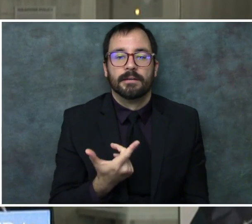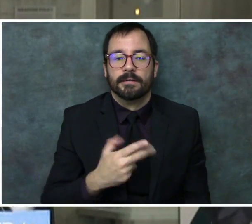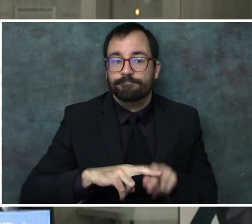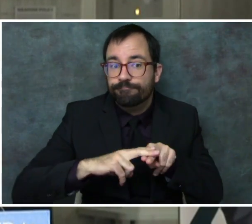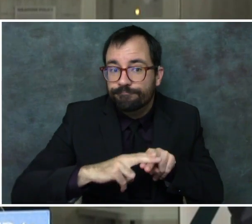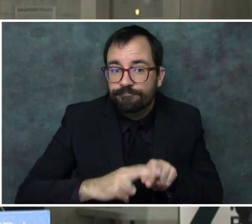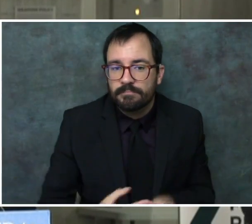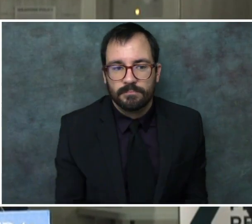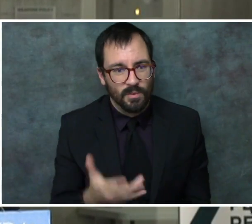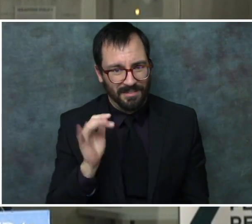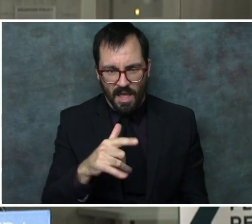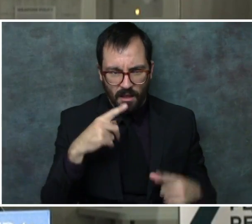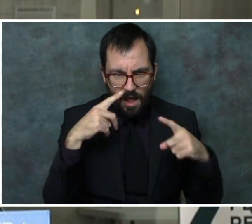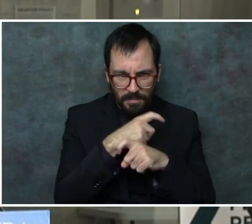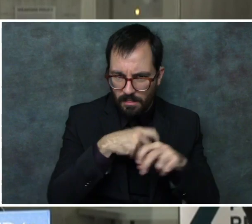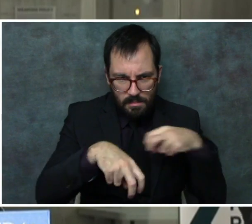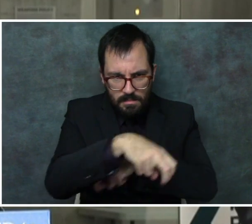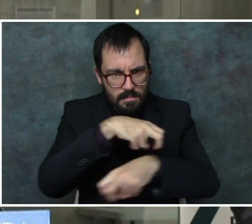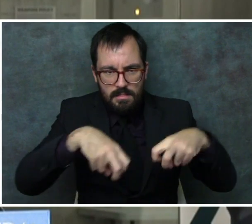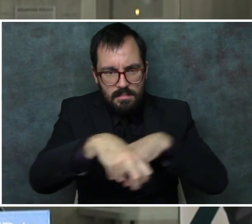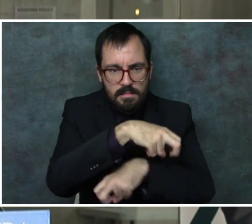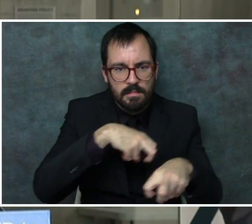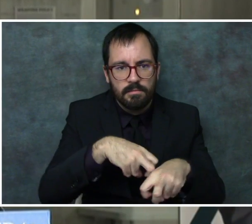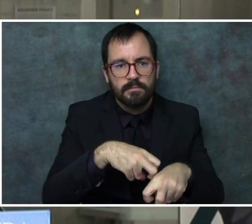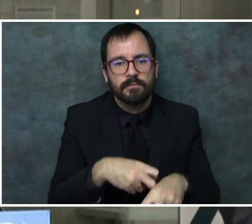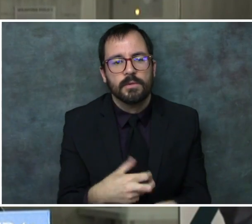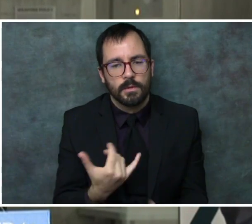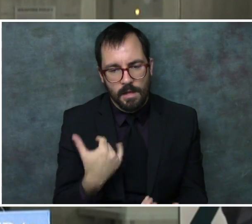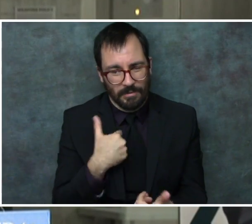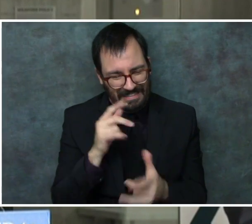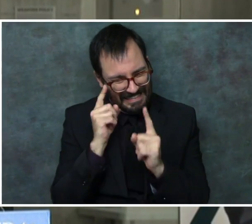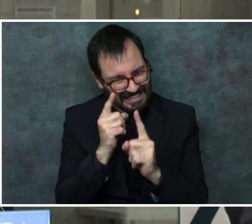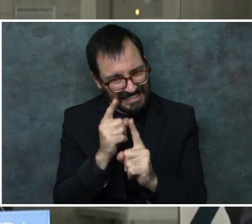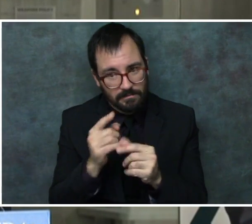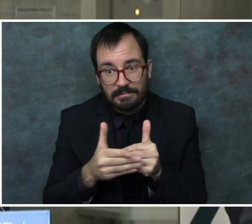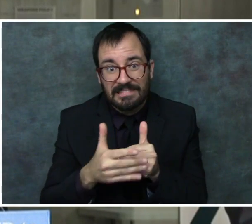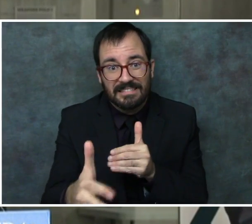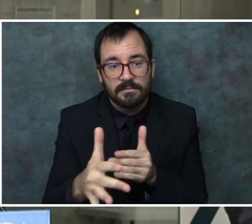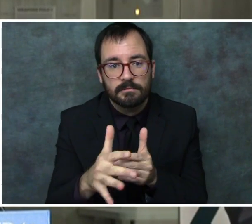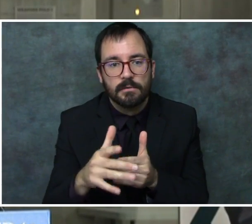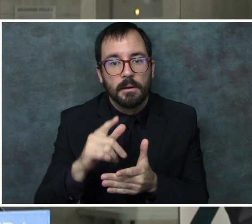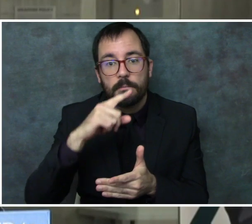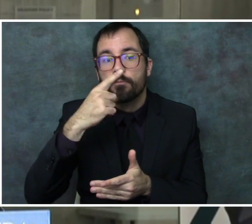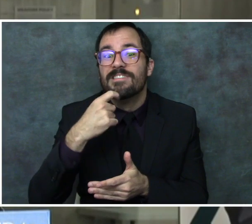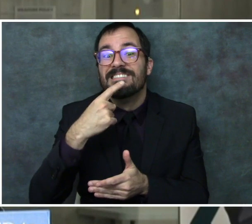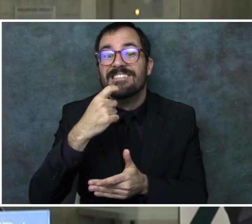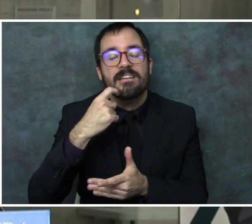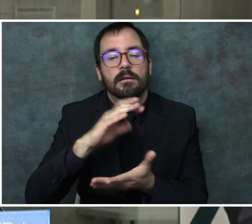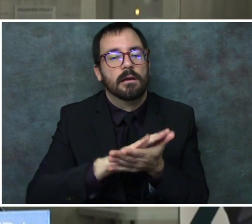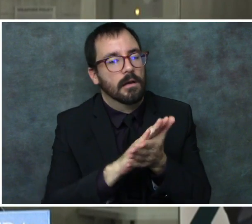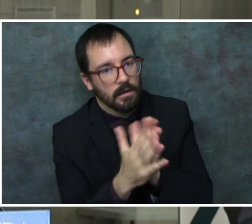of the red, get under 4%, and then we can keep the phased-in approach. I am glad that we did the phased-in approach,